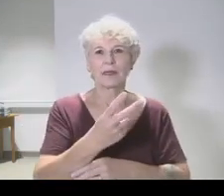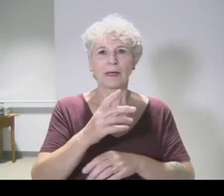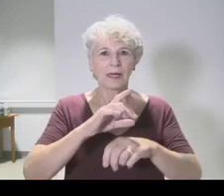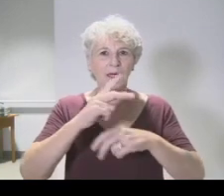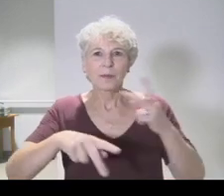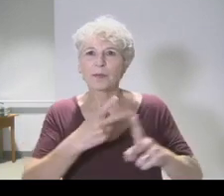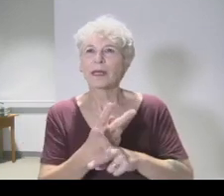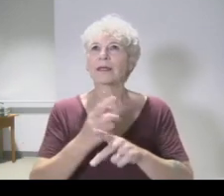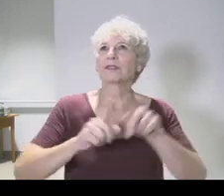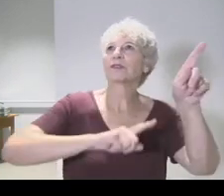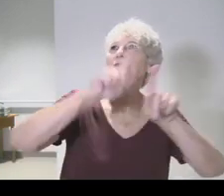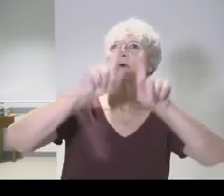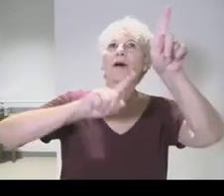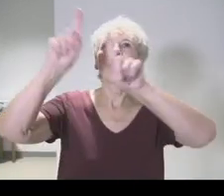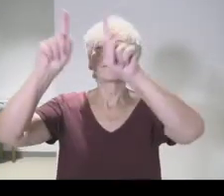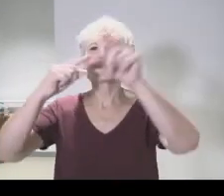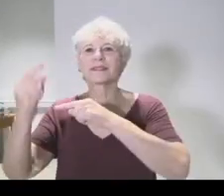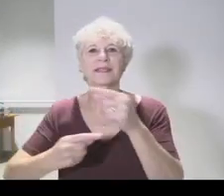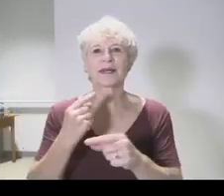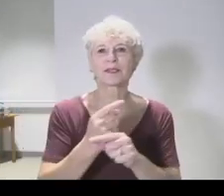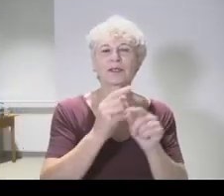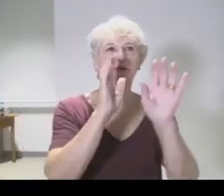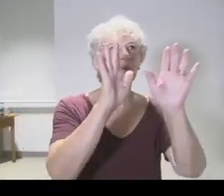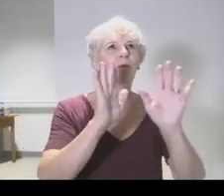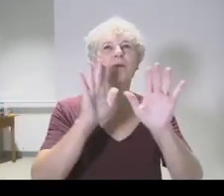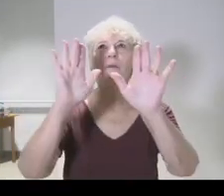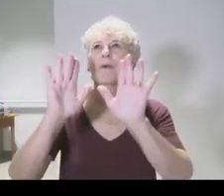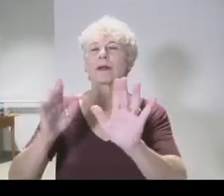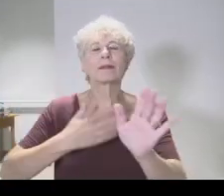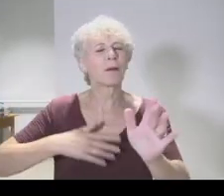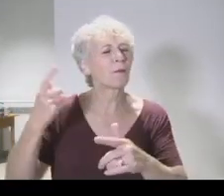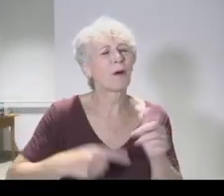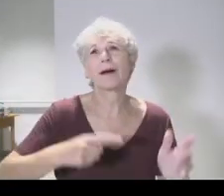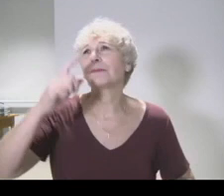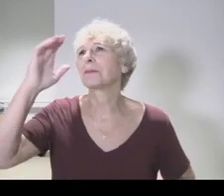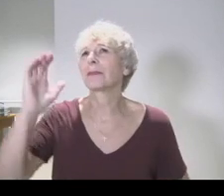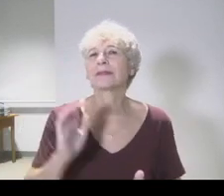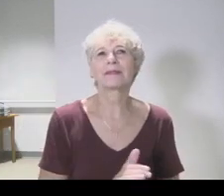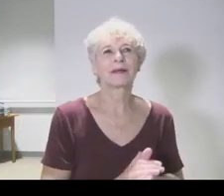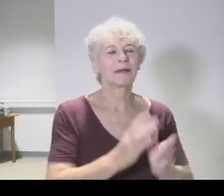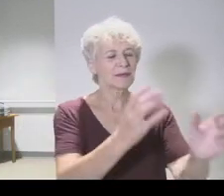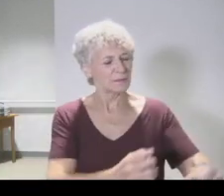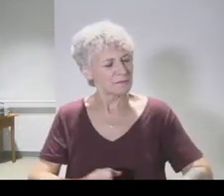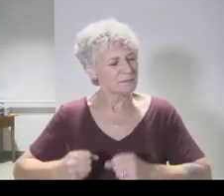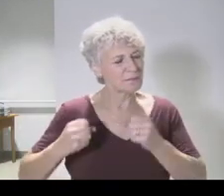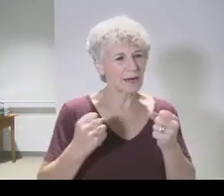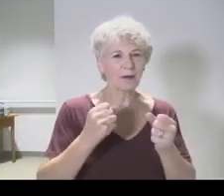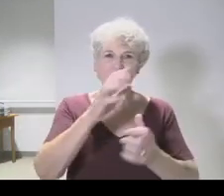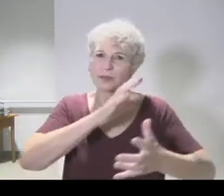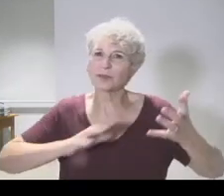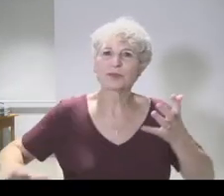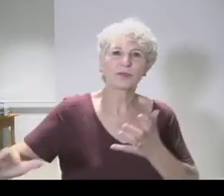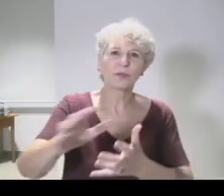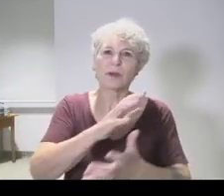and stars and galaxies and the wonders that stagger our imaginations, of the power of tropical storms